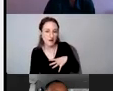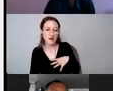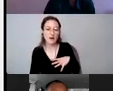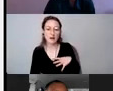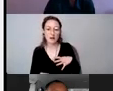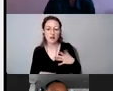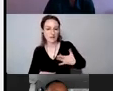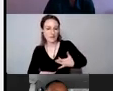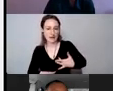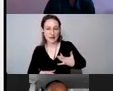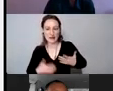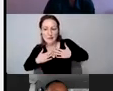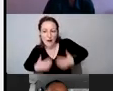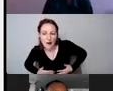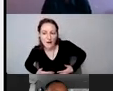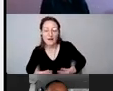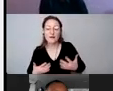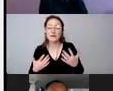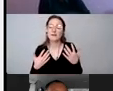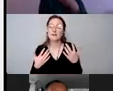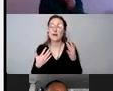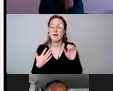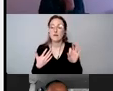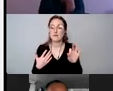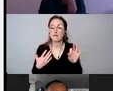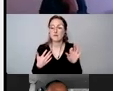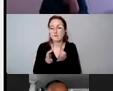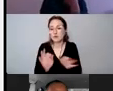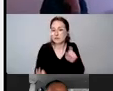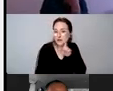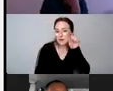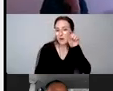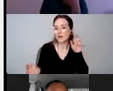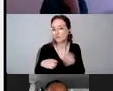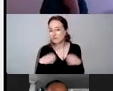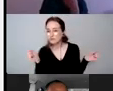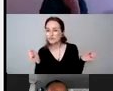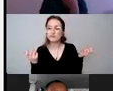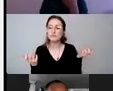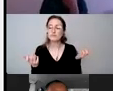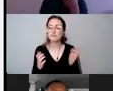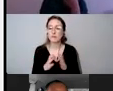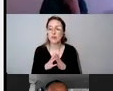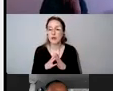feeling of their bodies, of freed sexuality,